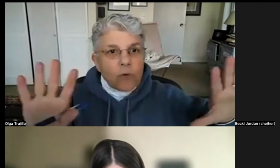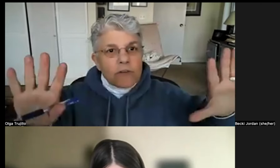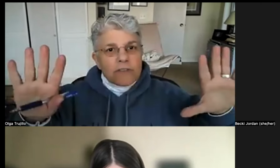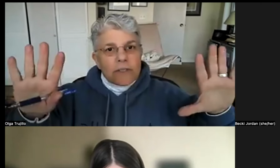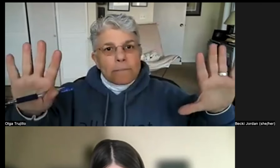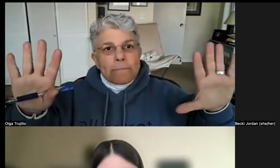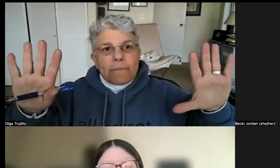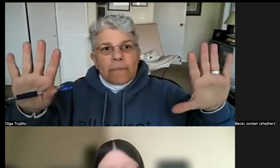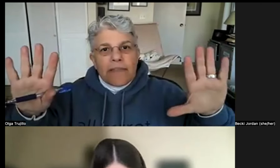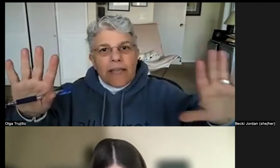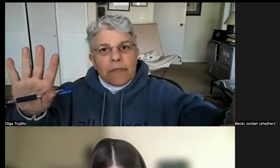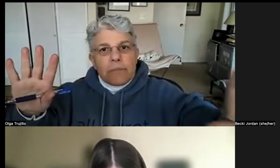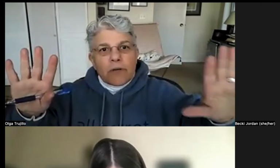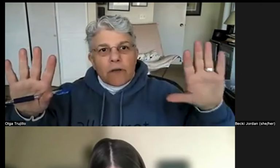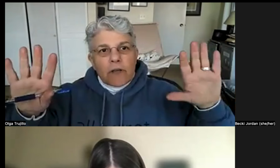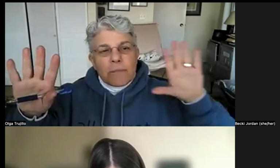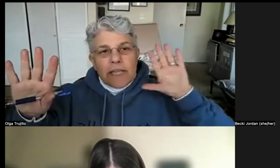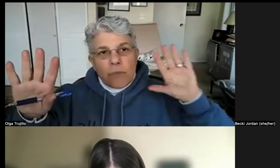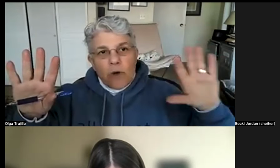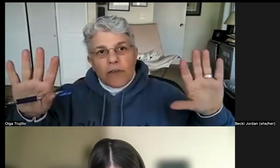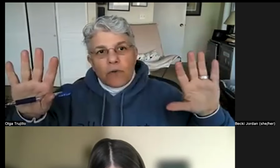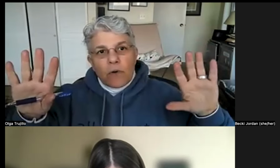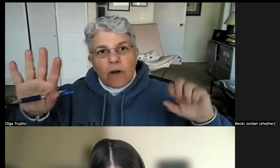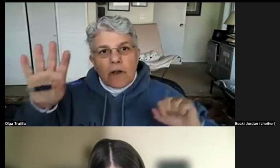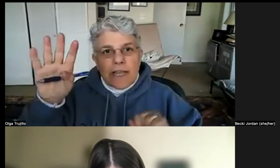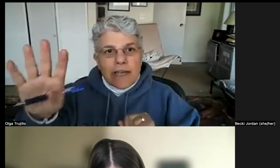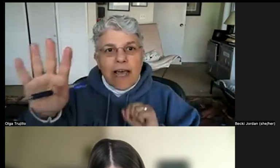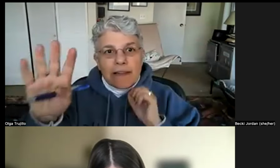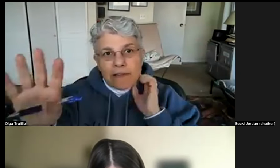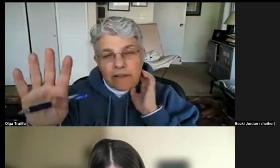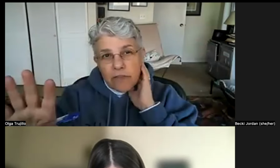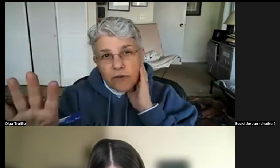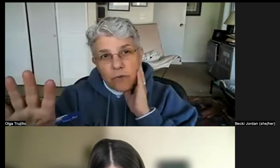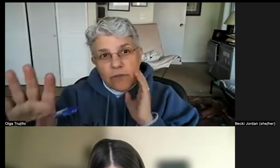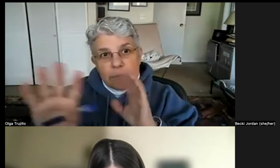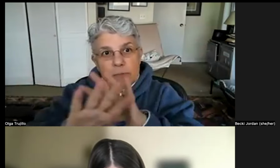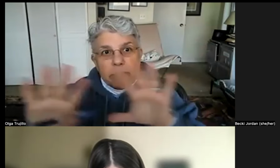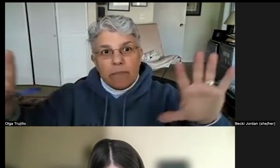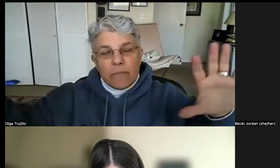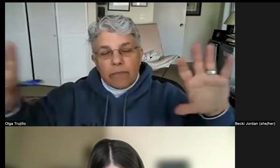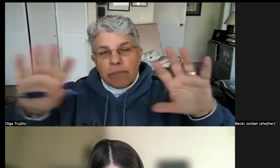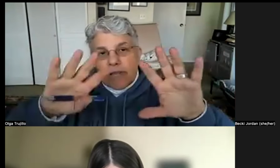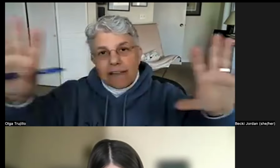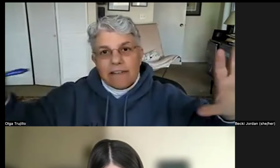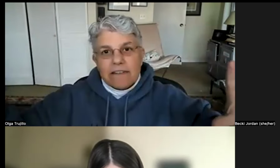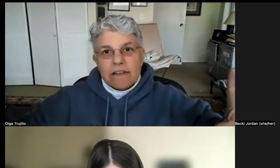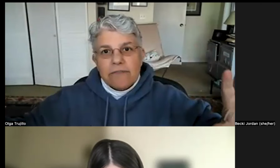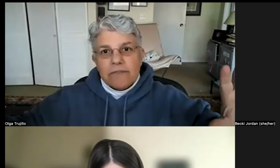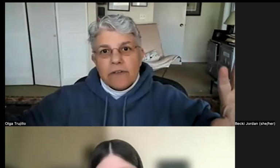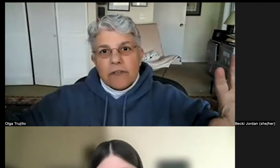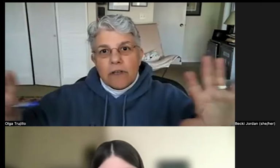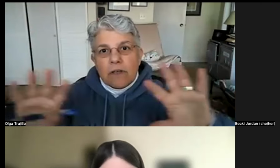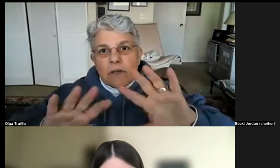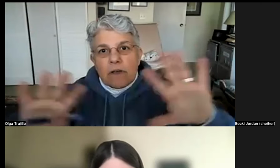2 doors, and they had people coming in one door and not this other door. They put plants and